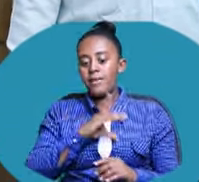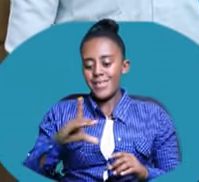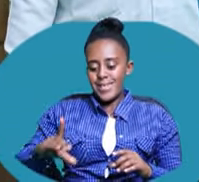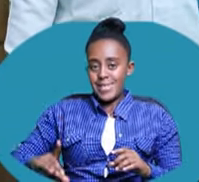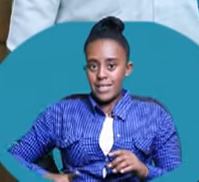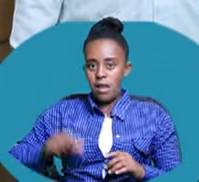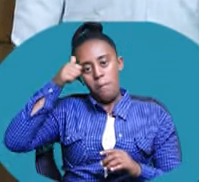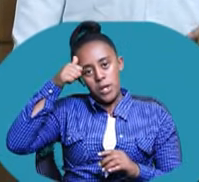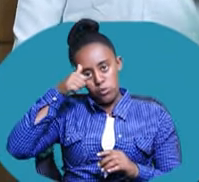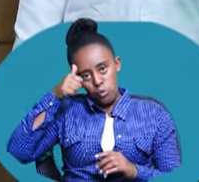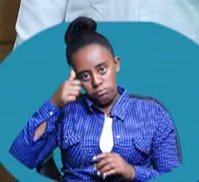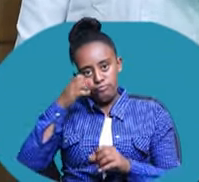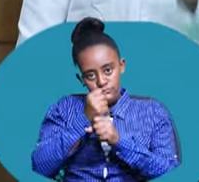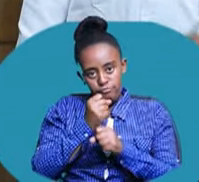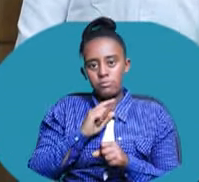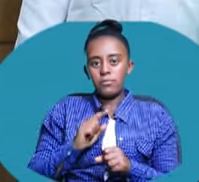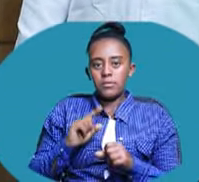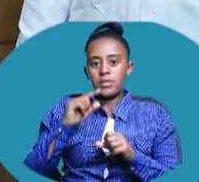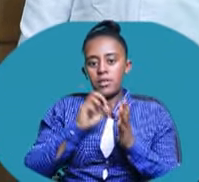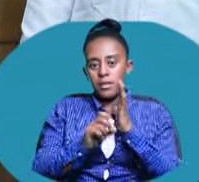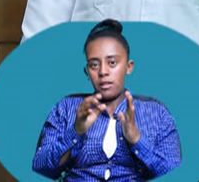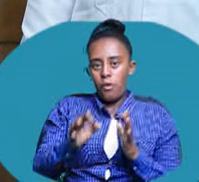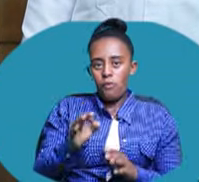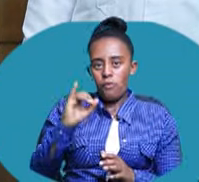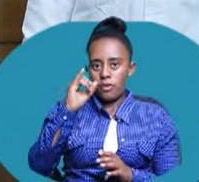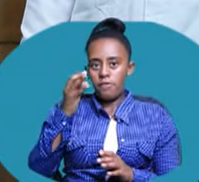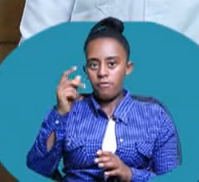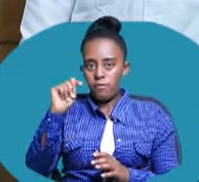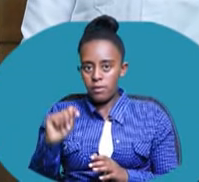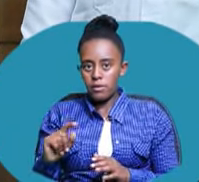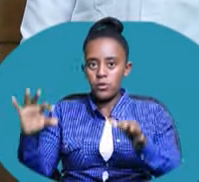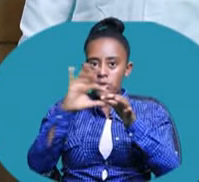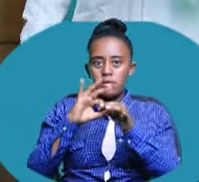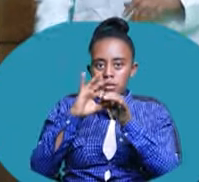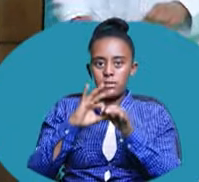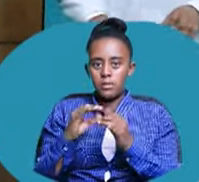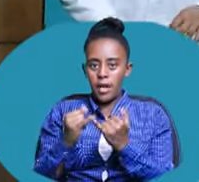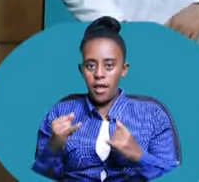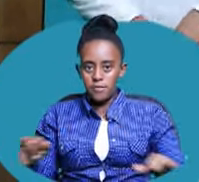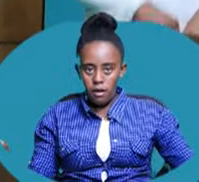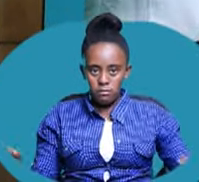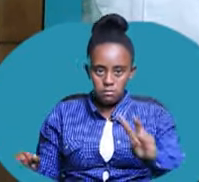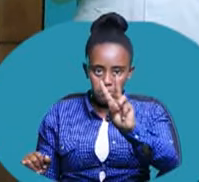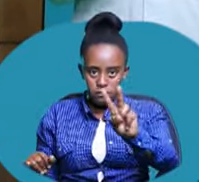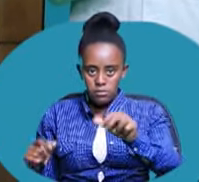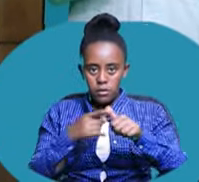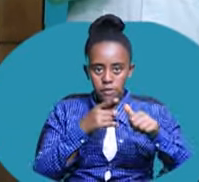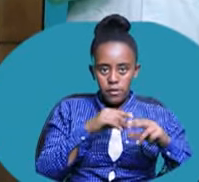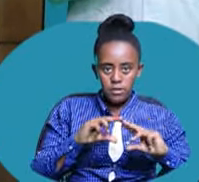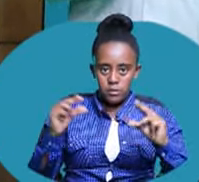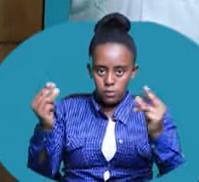King Amdasion. As a result of this, the Avadh society can be classified into two. The first